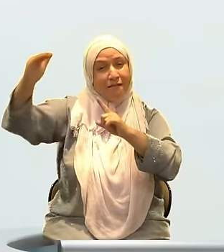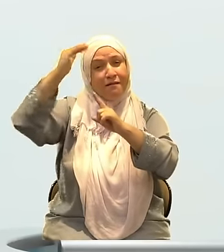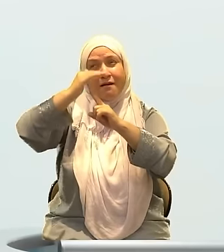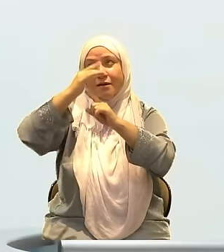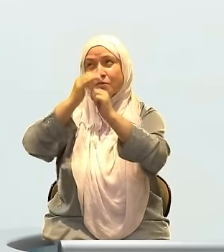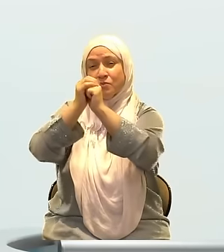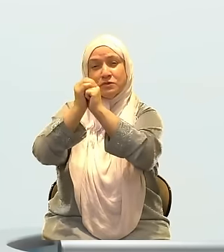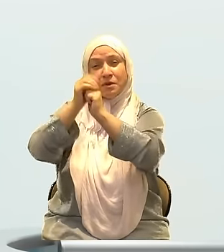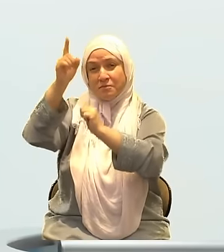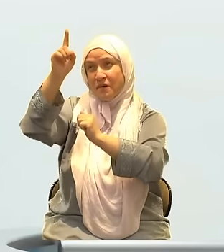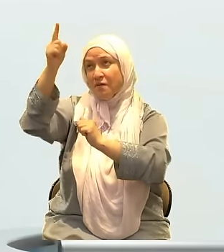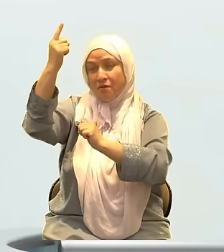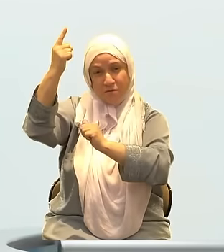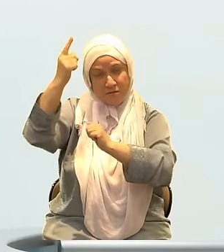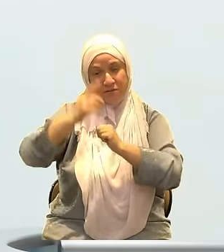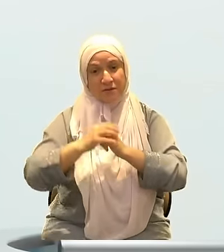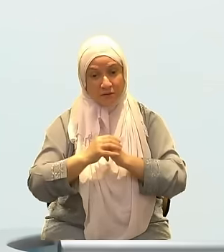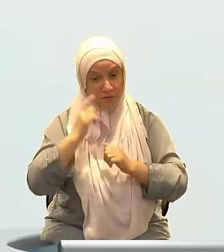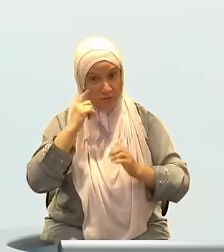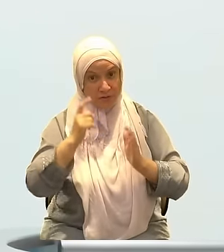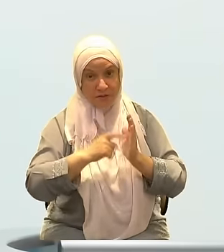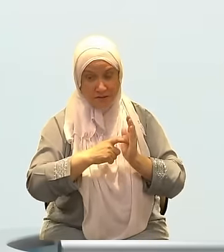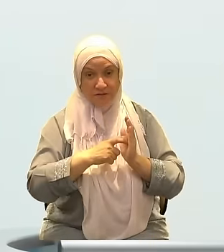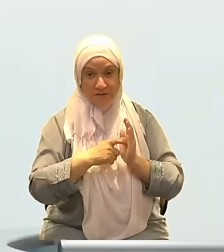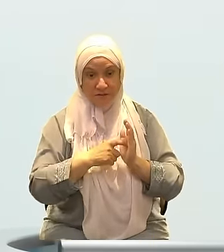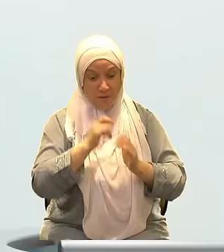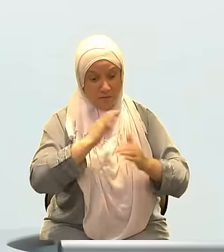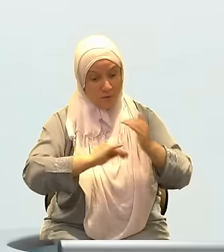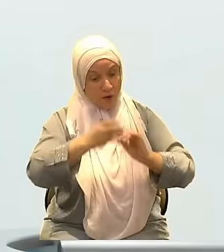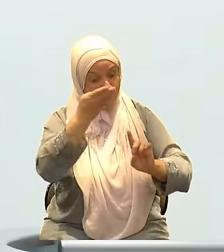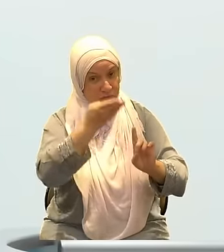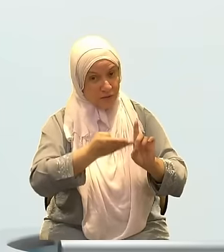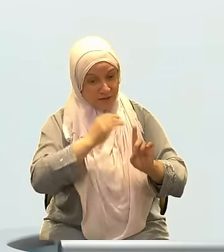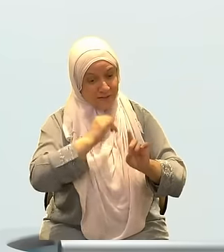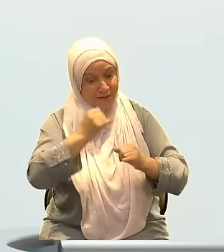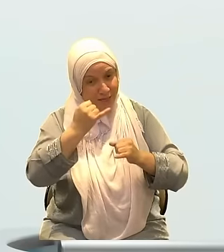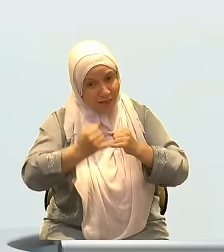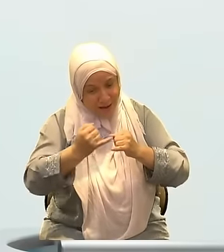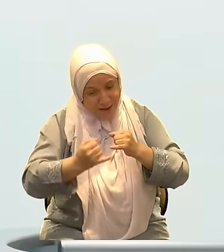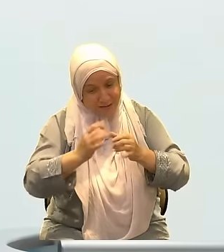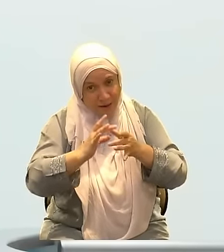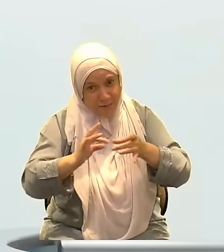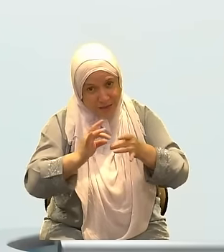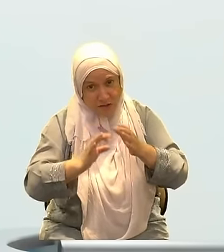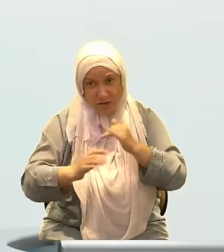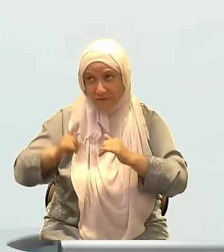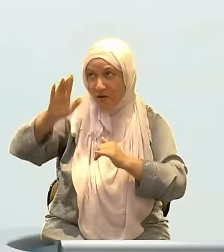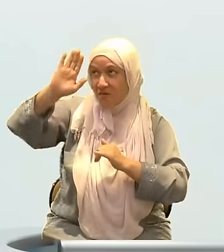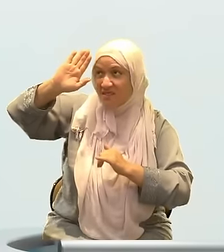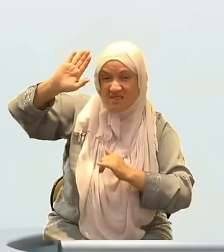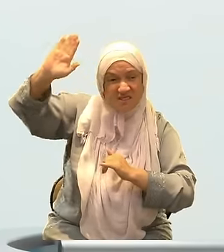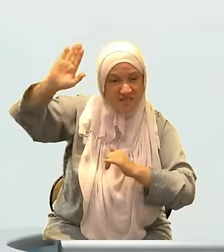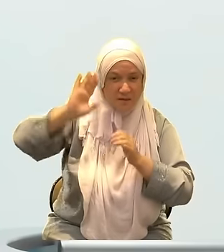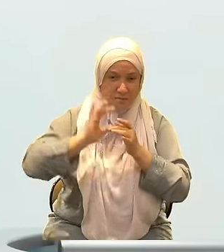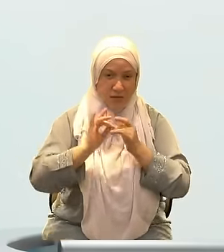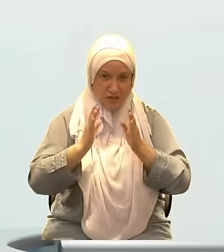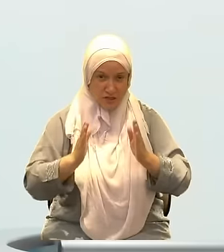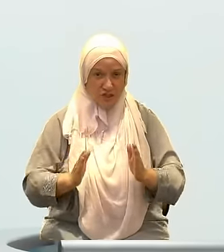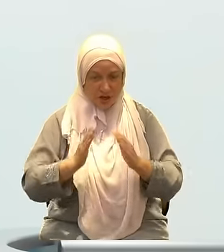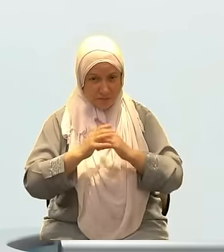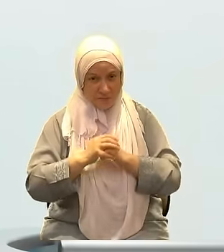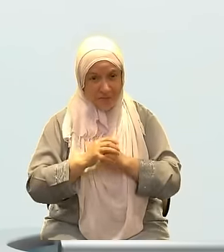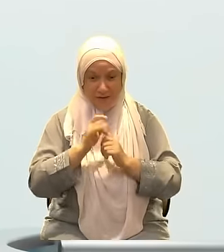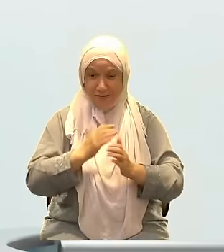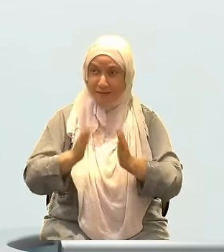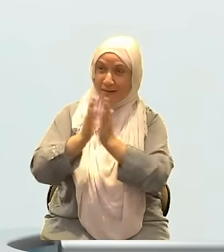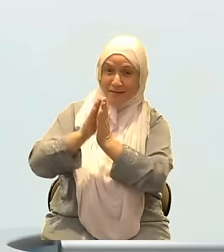Muhammad is his final messenger. We ask Allah to send his peace and blessings upon him, the prophets and messengers that